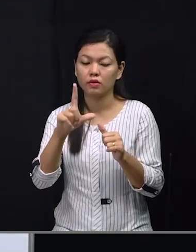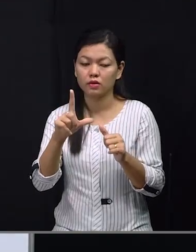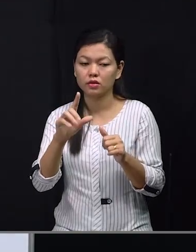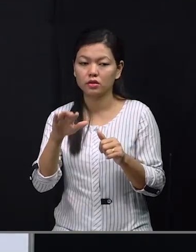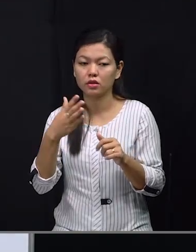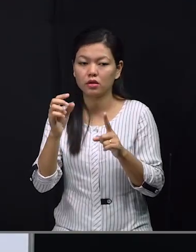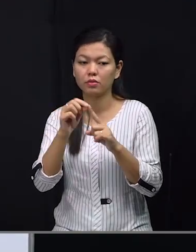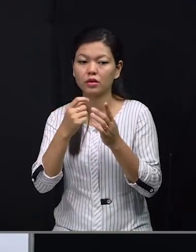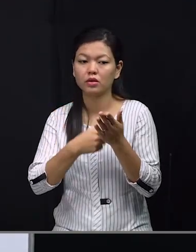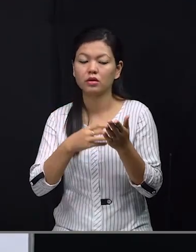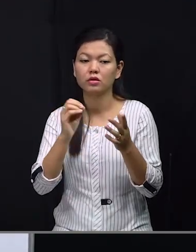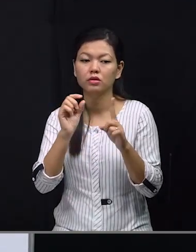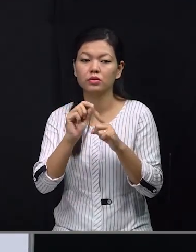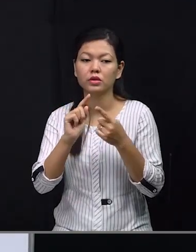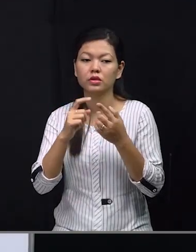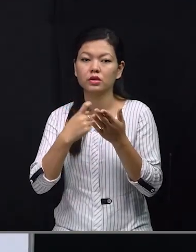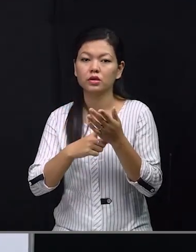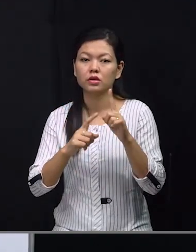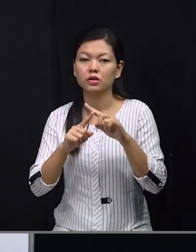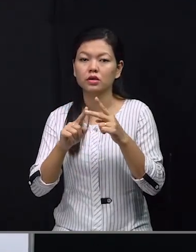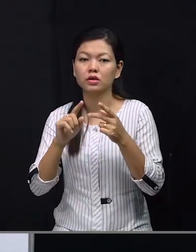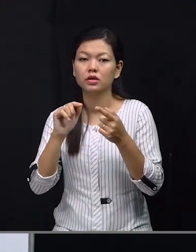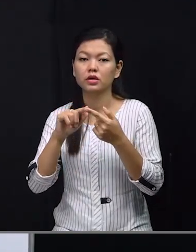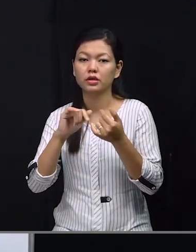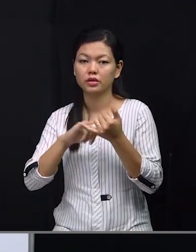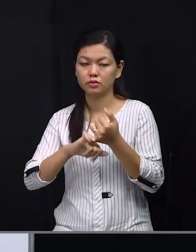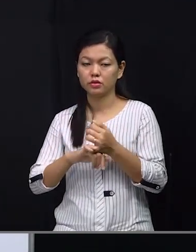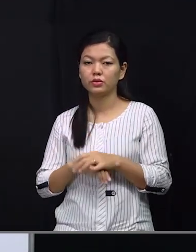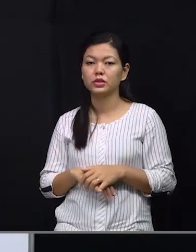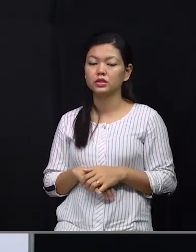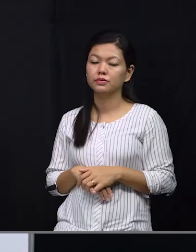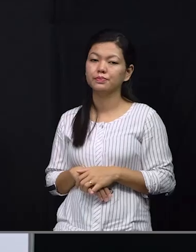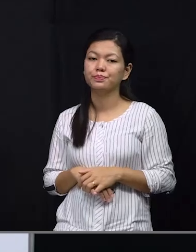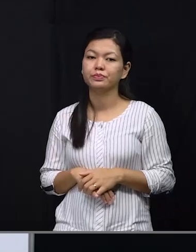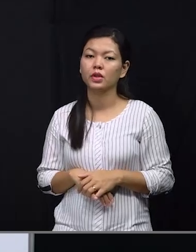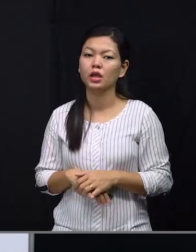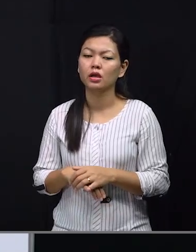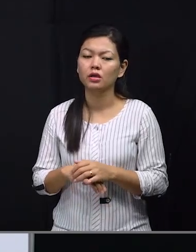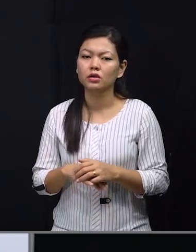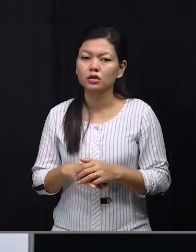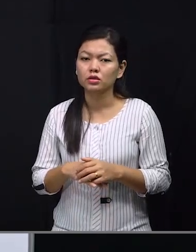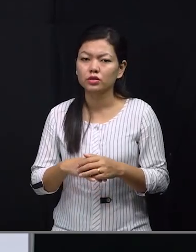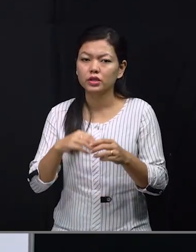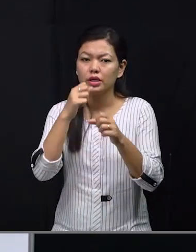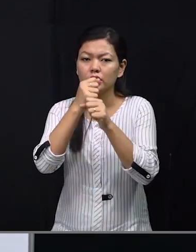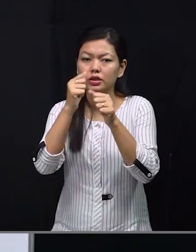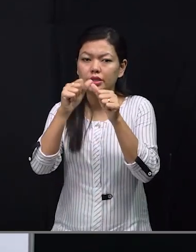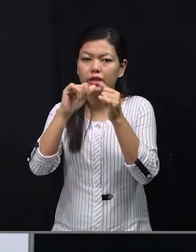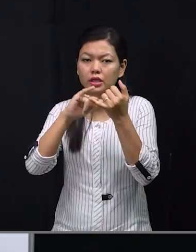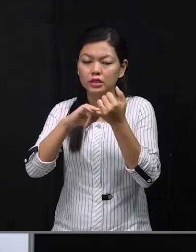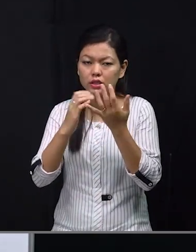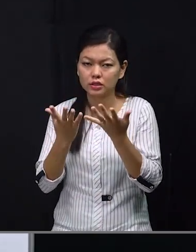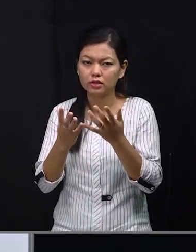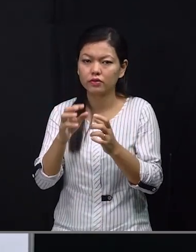their physical state, we can find them in the gaseous state, in the liquid state, as well as in the solid state. Usually the lower